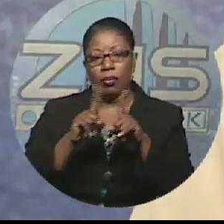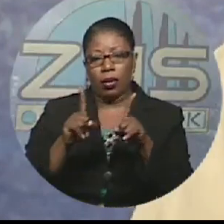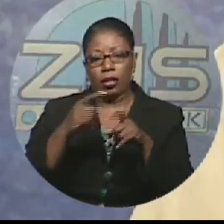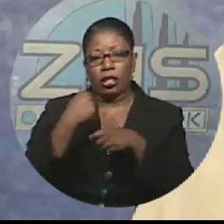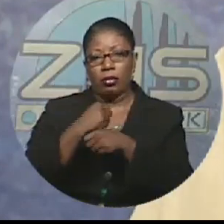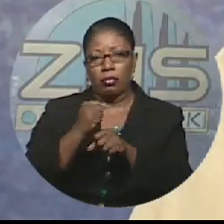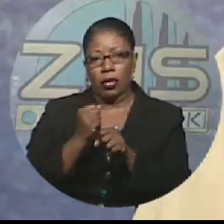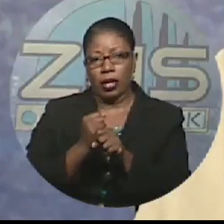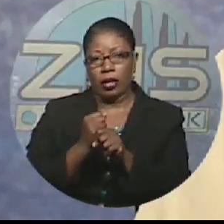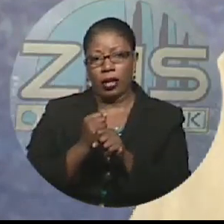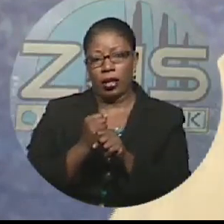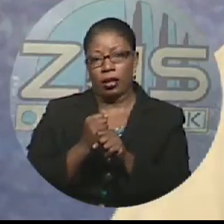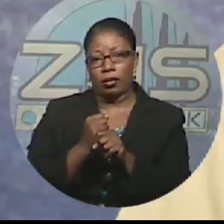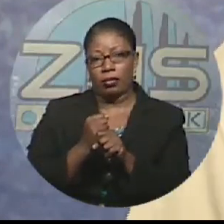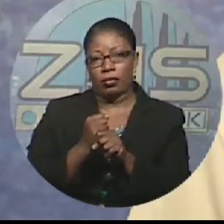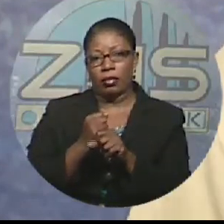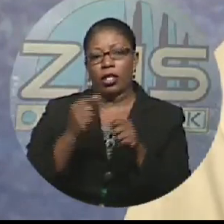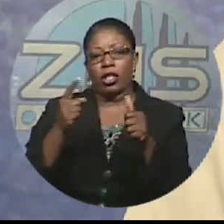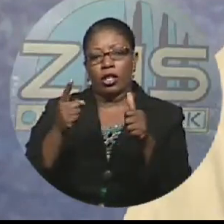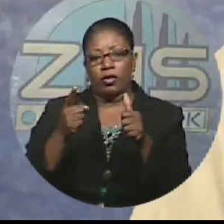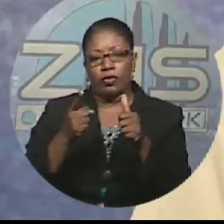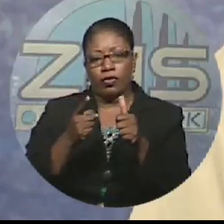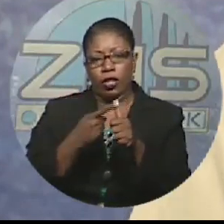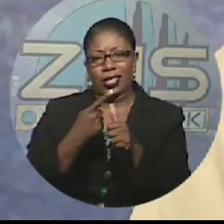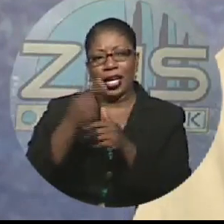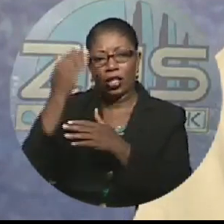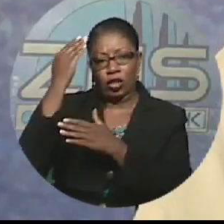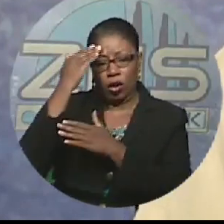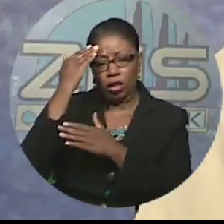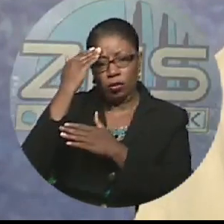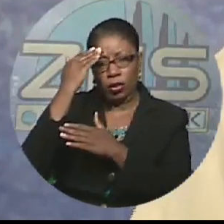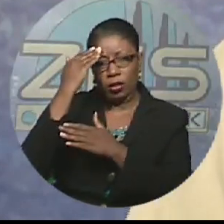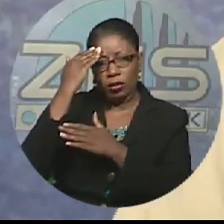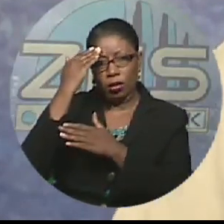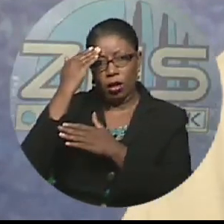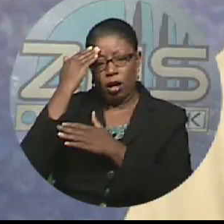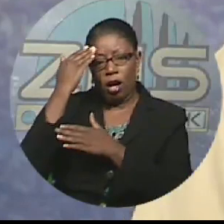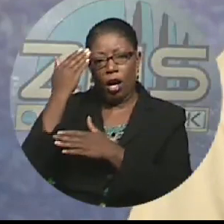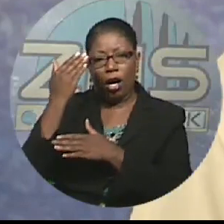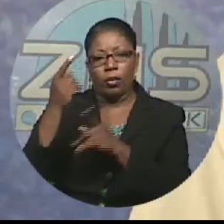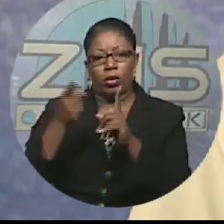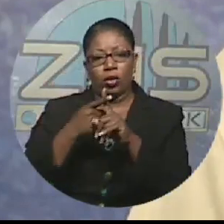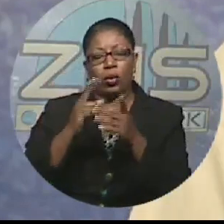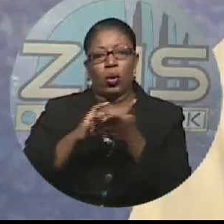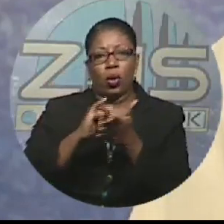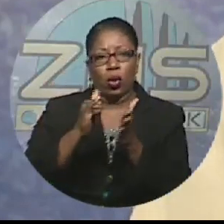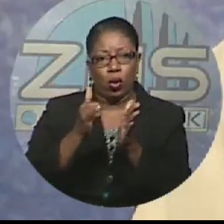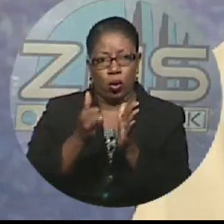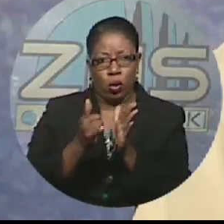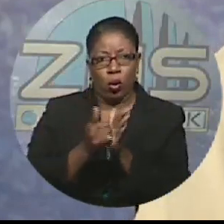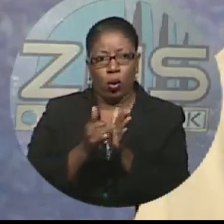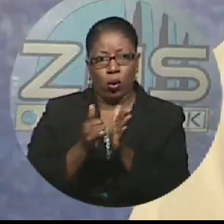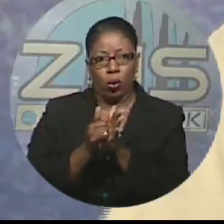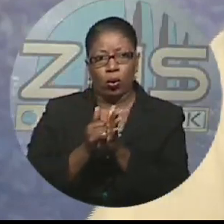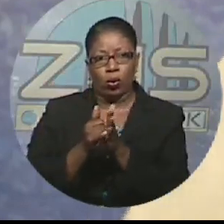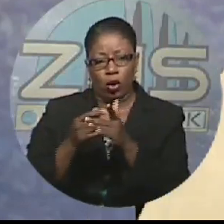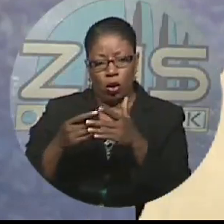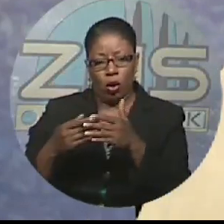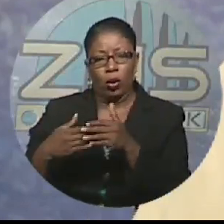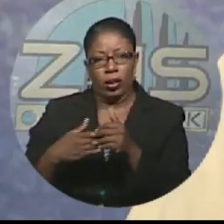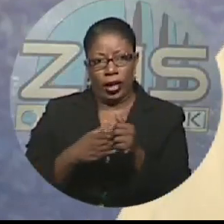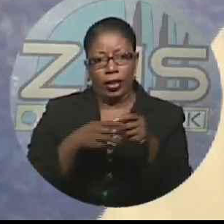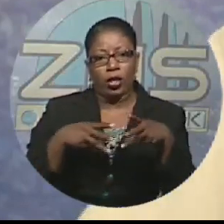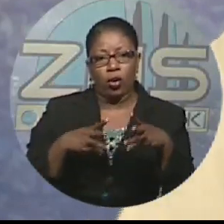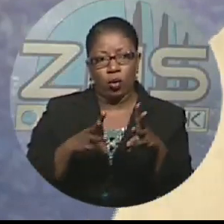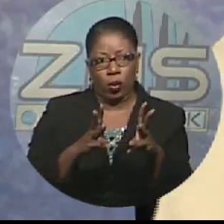first set of recognition in terms of a presentation to those who would have blazed the trail in the Bahamas. And we are